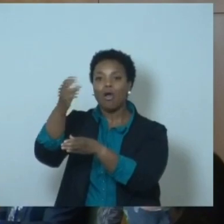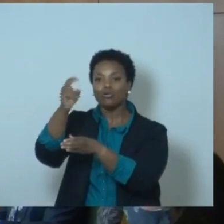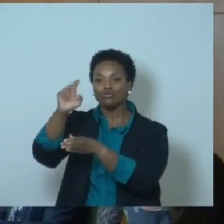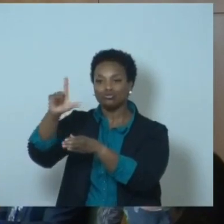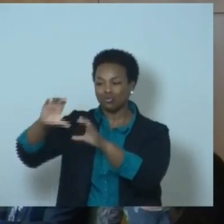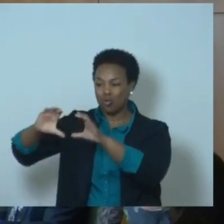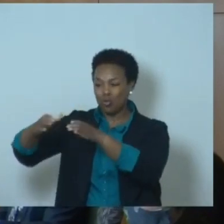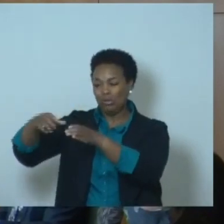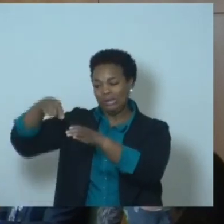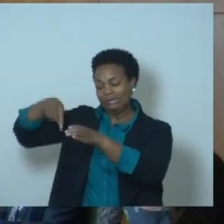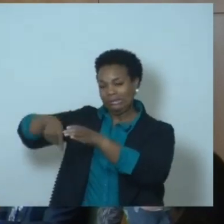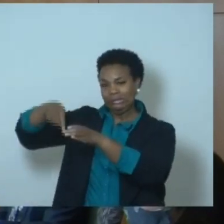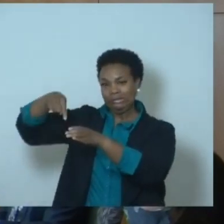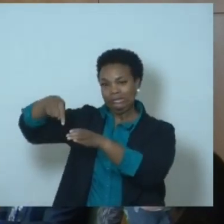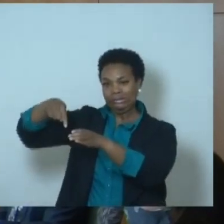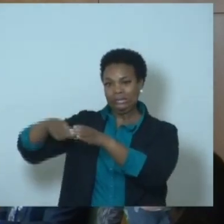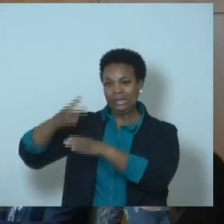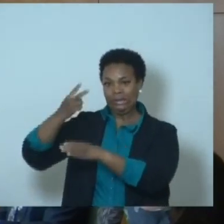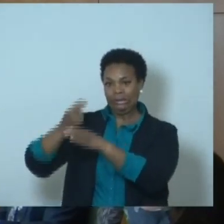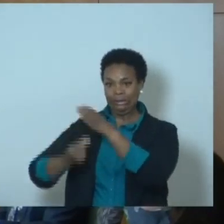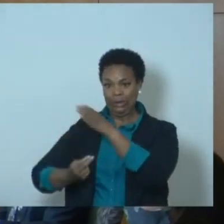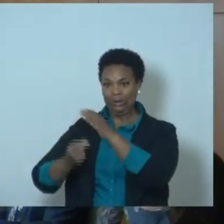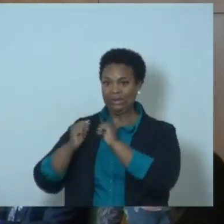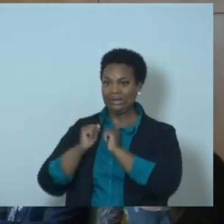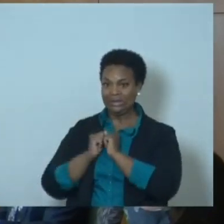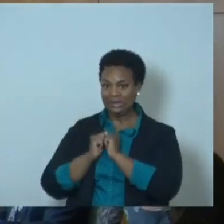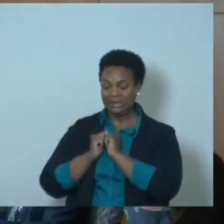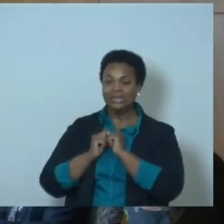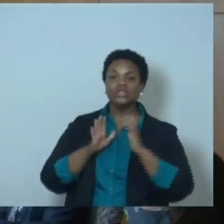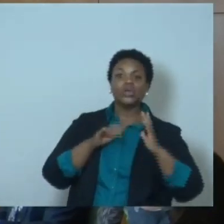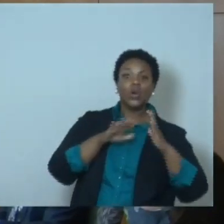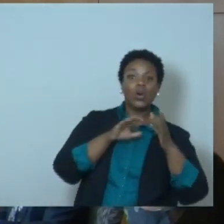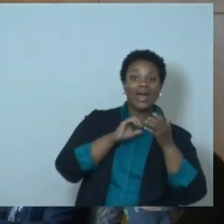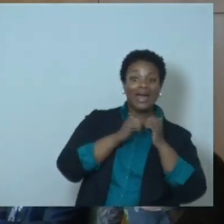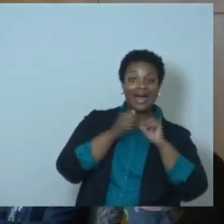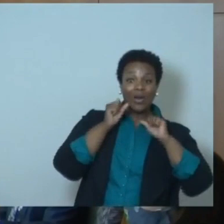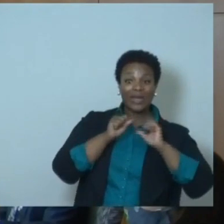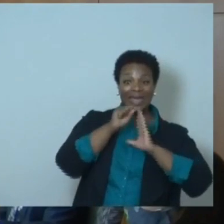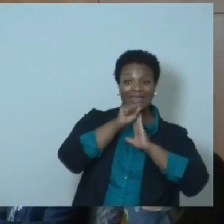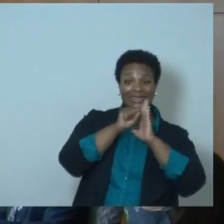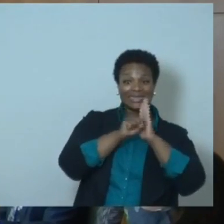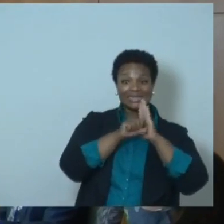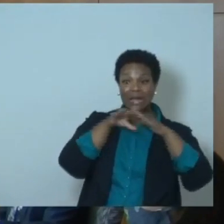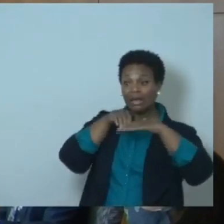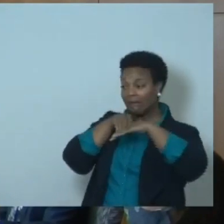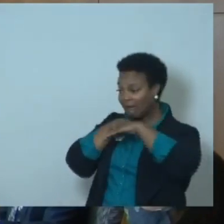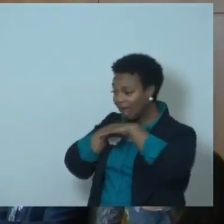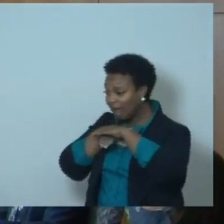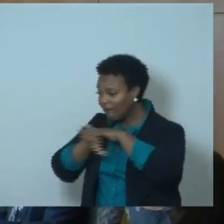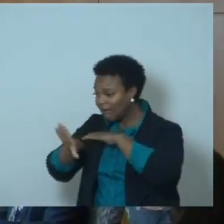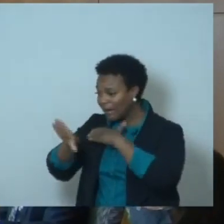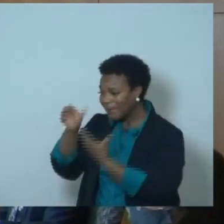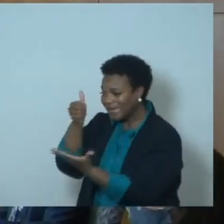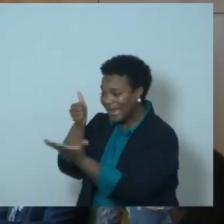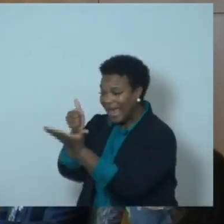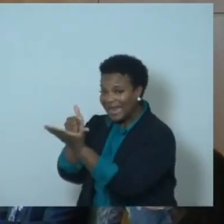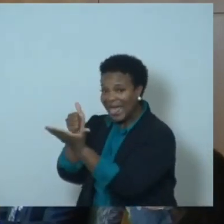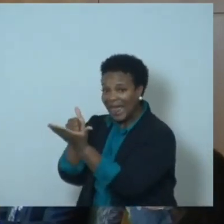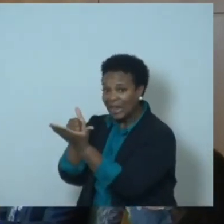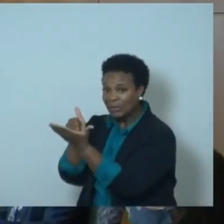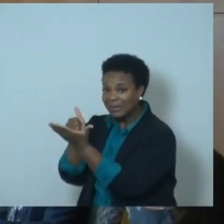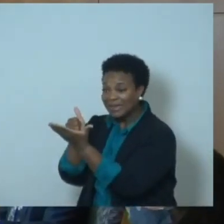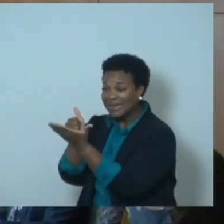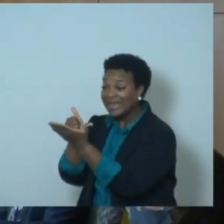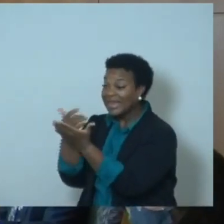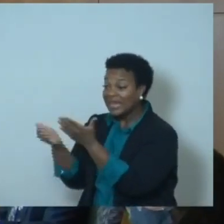to intervene in a private facility and in among federal people in federal custody is